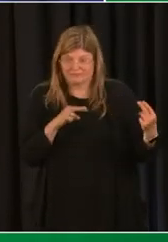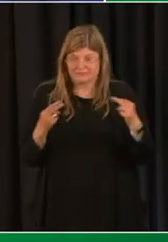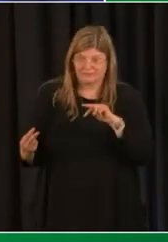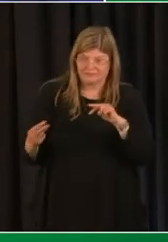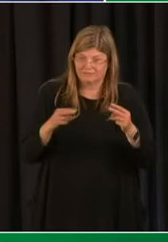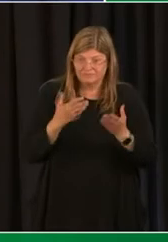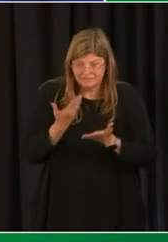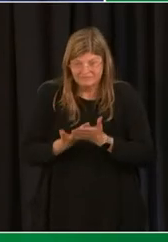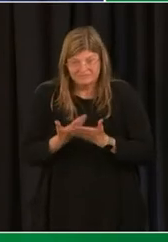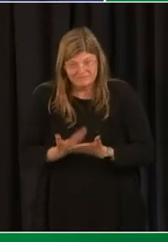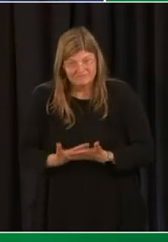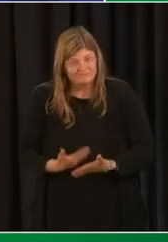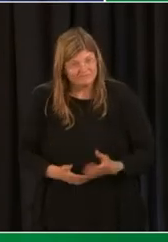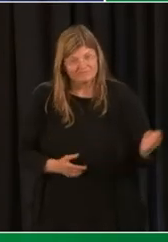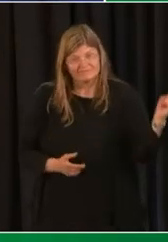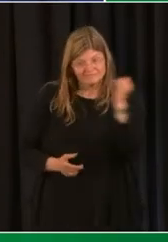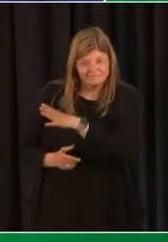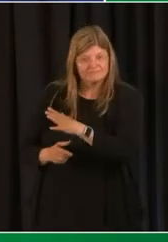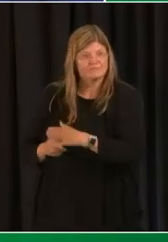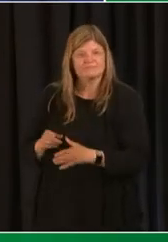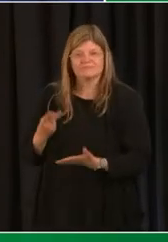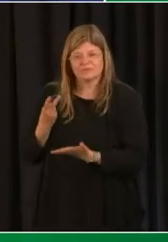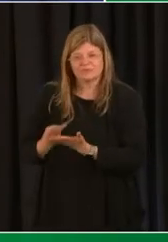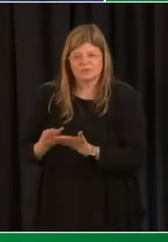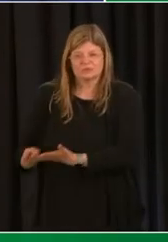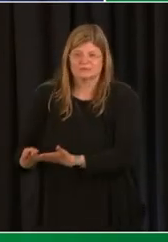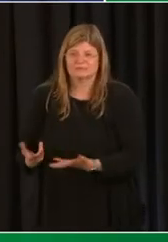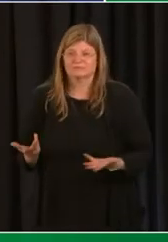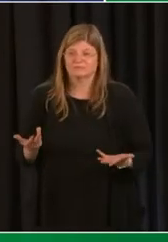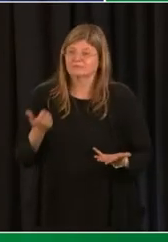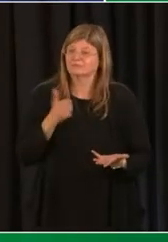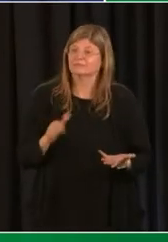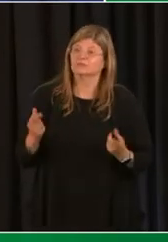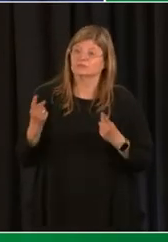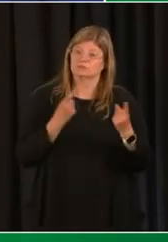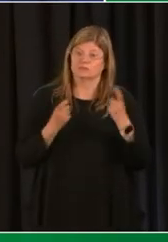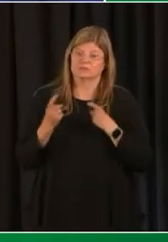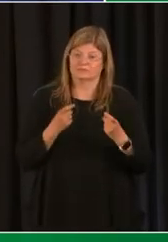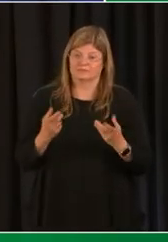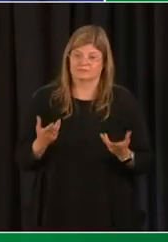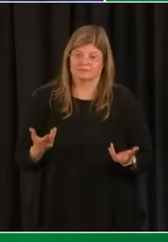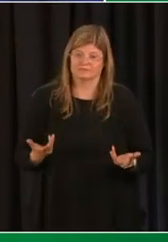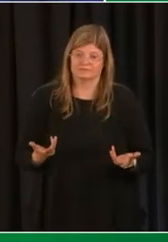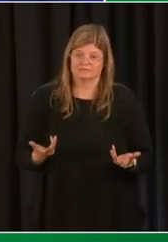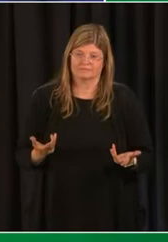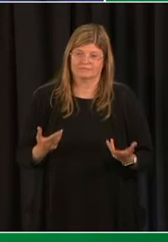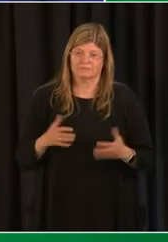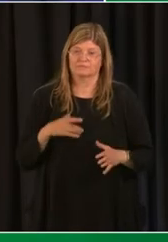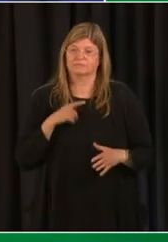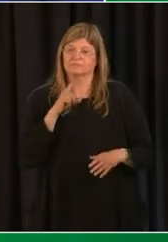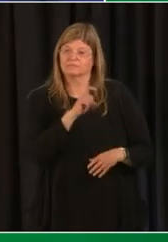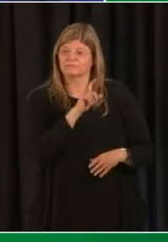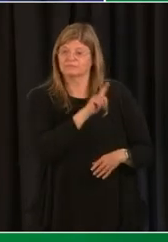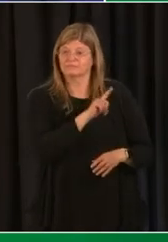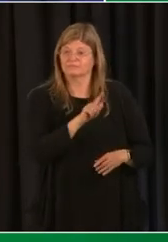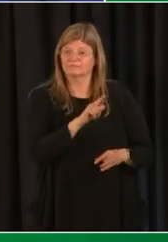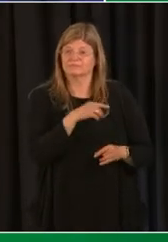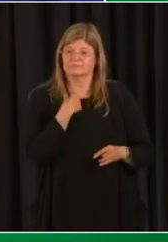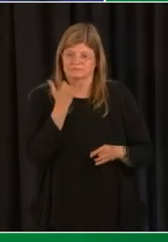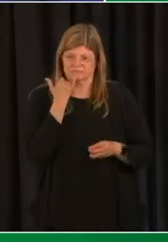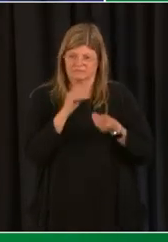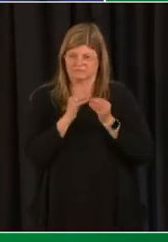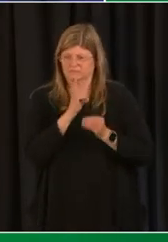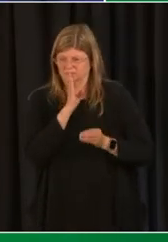verify and submit documents needed. And tenants might have questions for us that they don't want to ask their landlord. They can also call that number